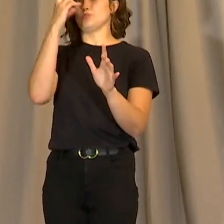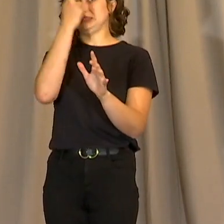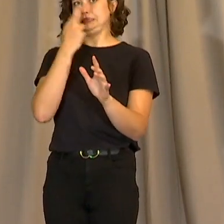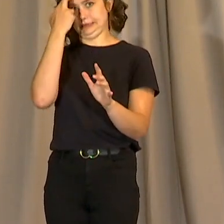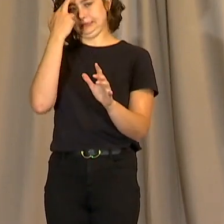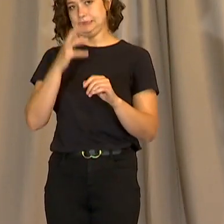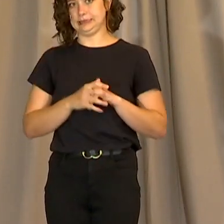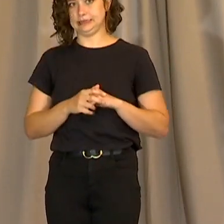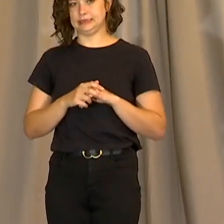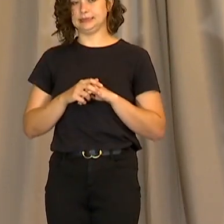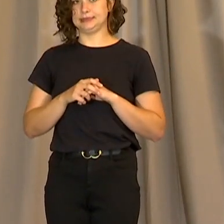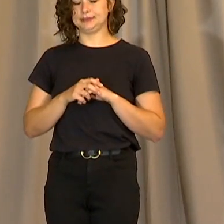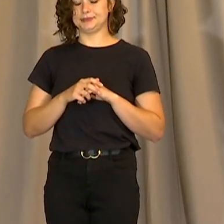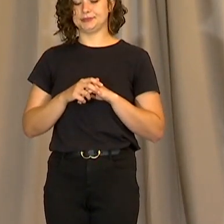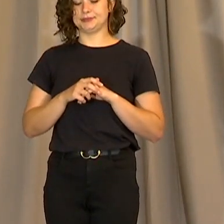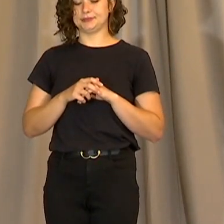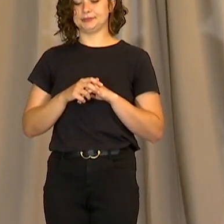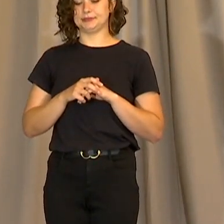Thank you so much.